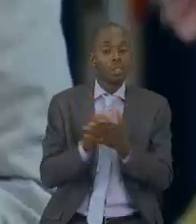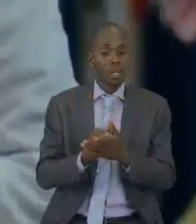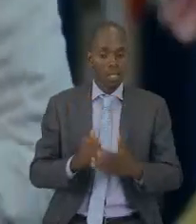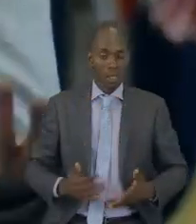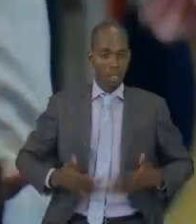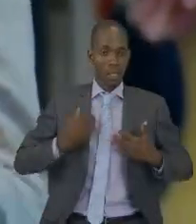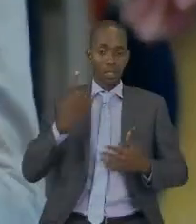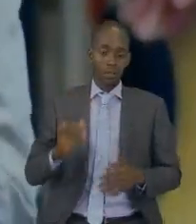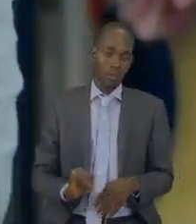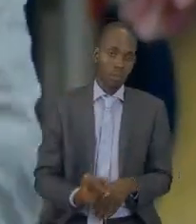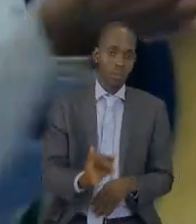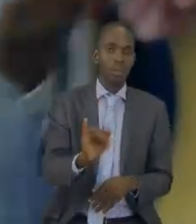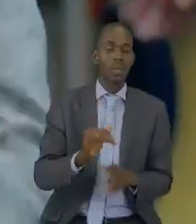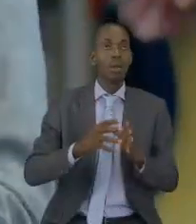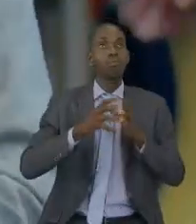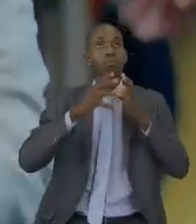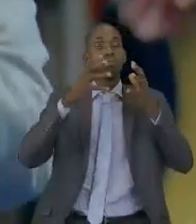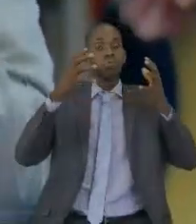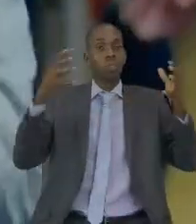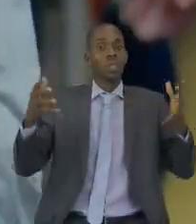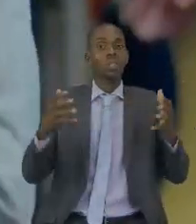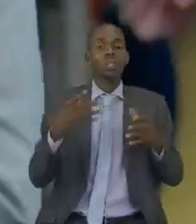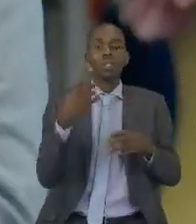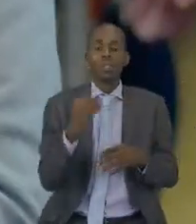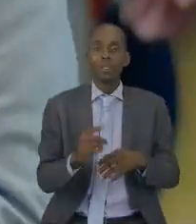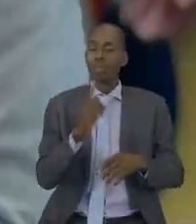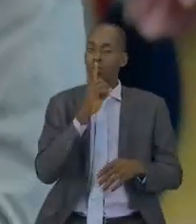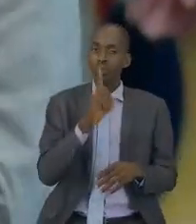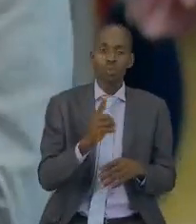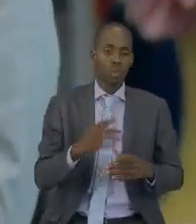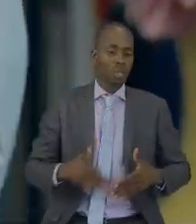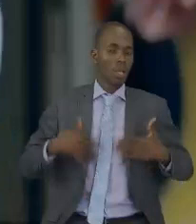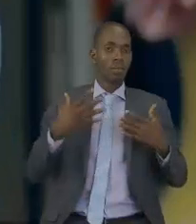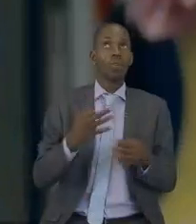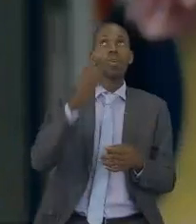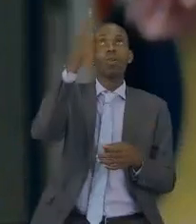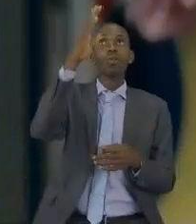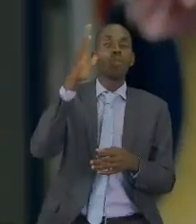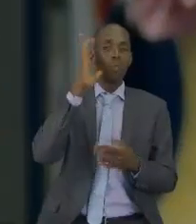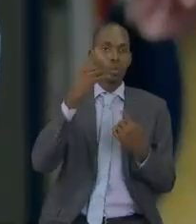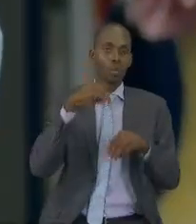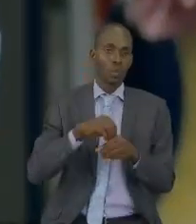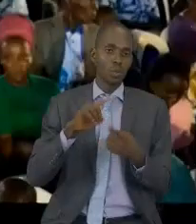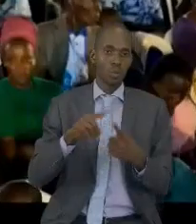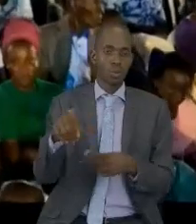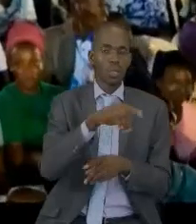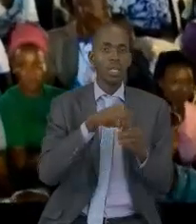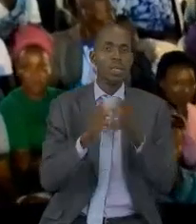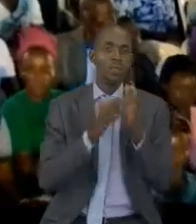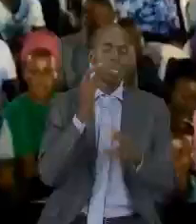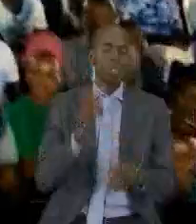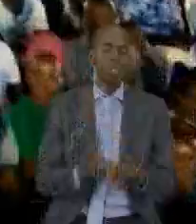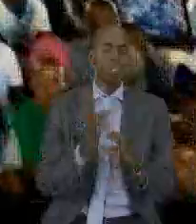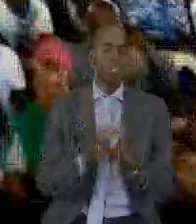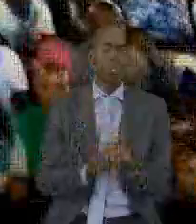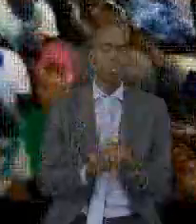everlasting, eternal, abundant, the very life of God will come to you in Jesus' name.